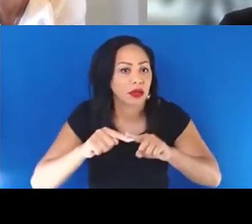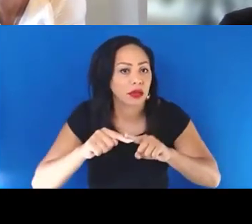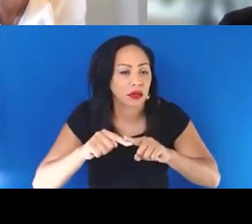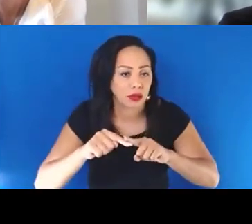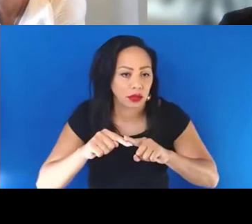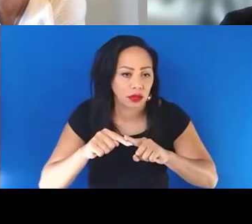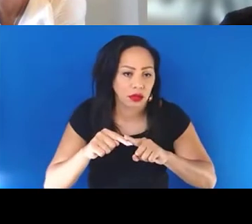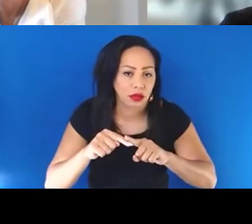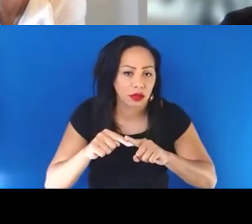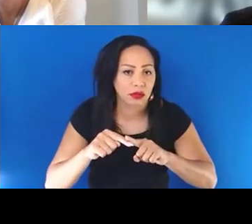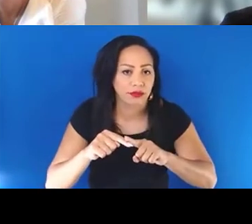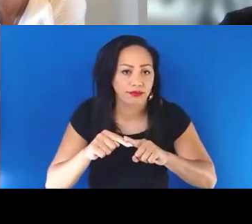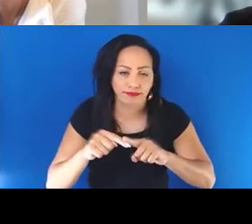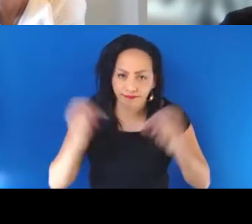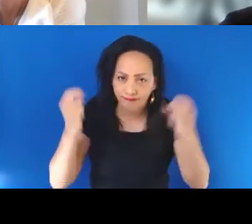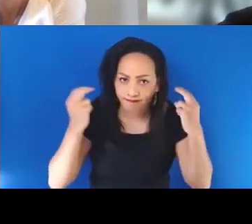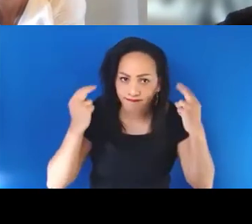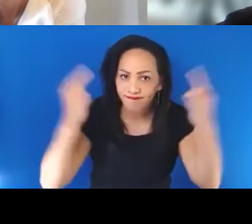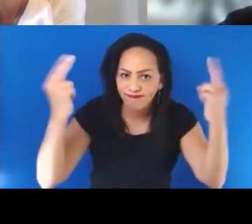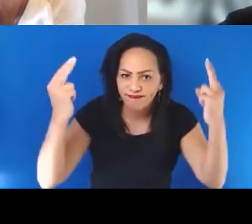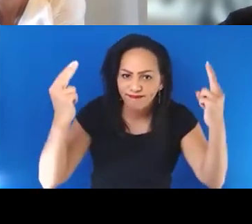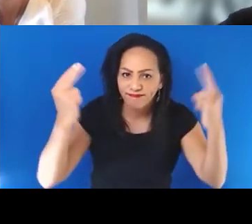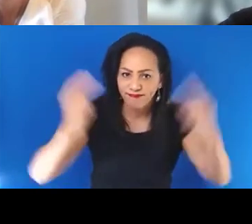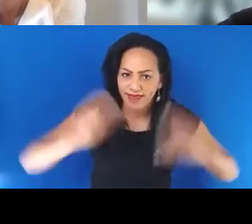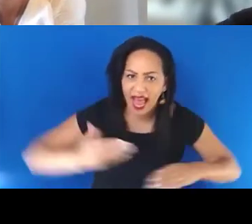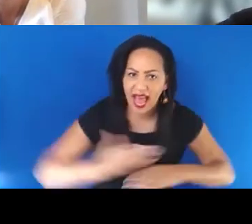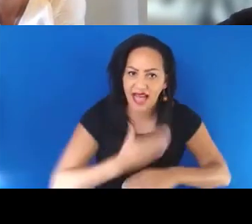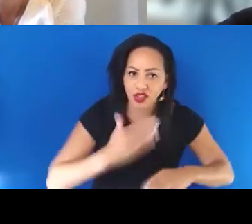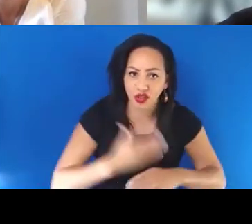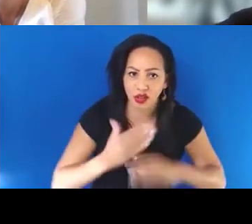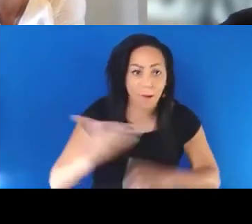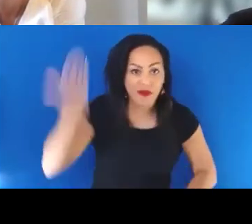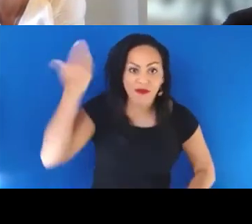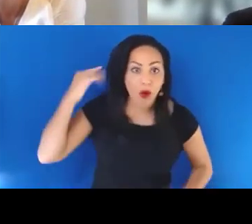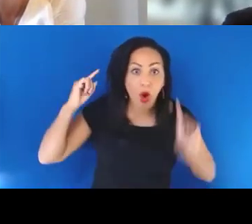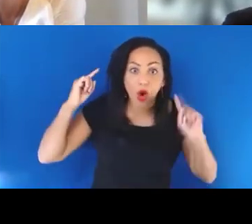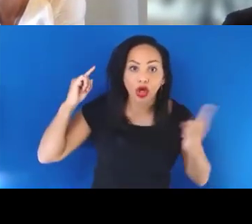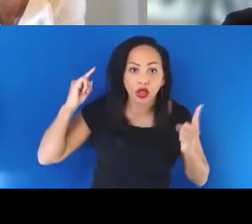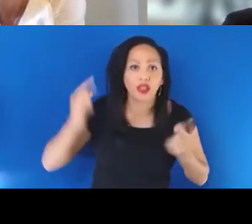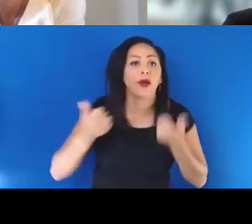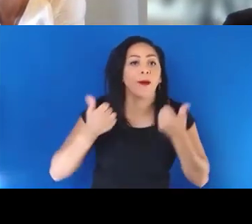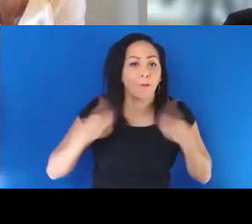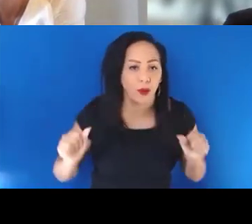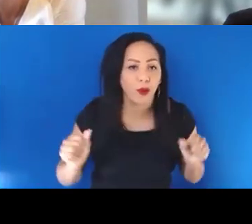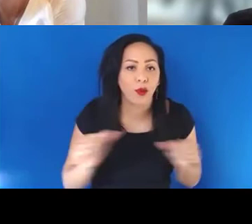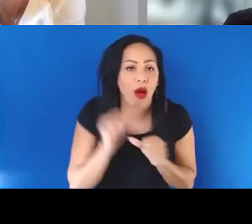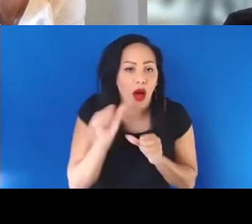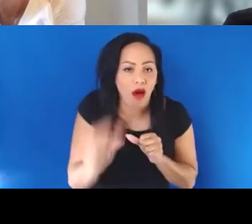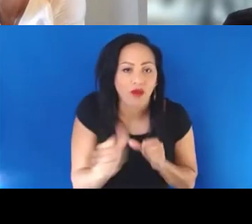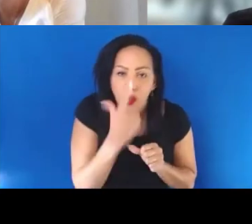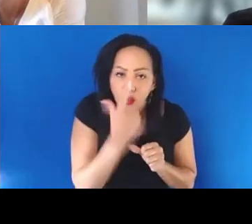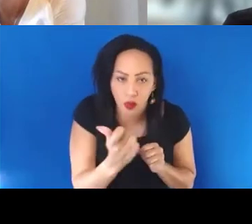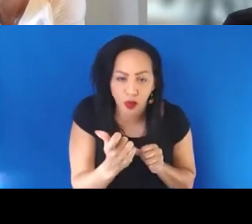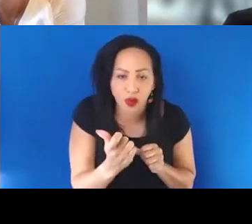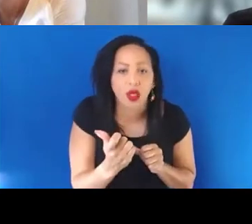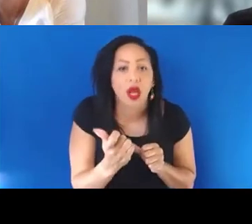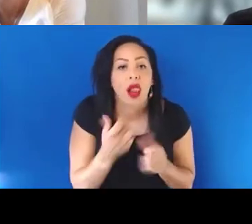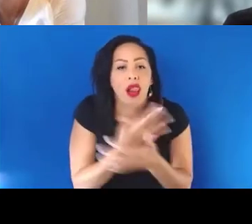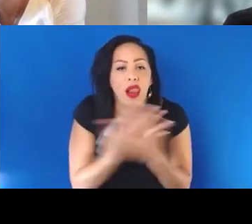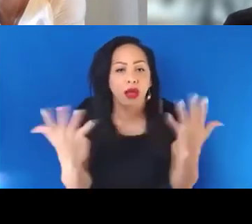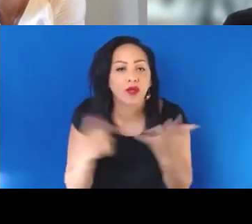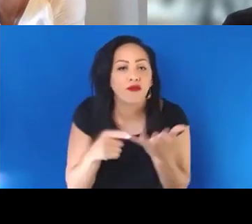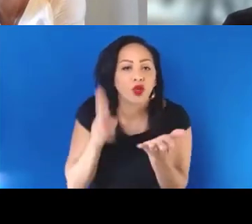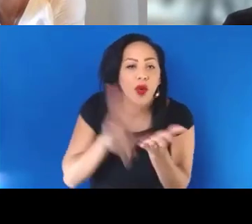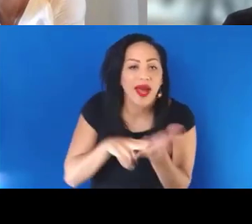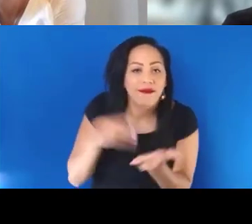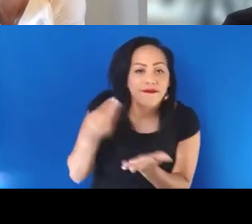take action that we weren't able to take before. So at that point, the majority of the UN funds and programs,